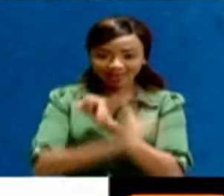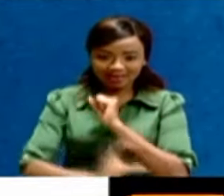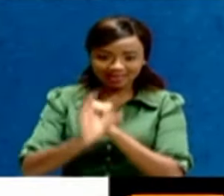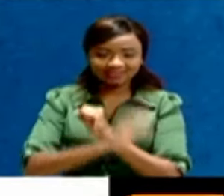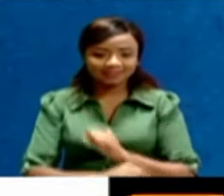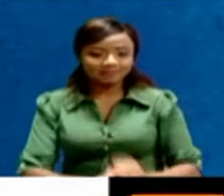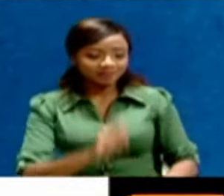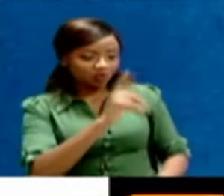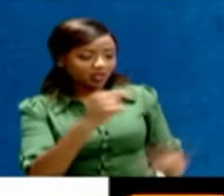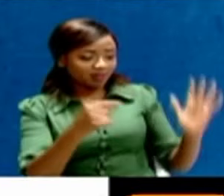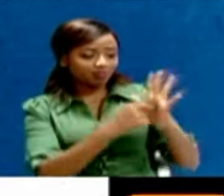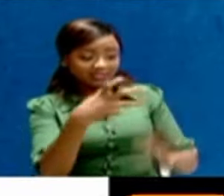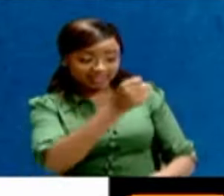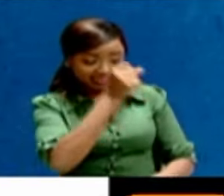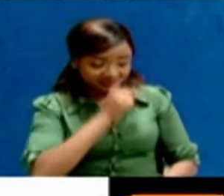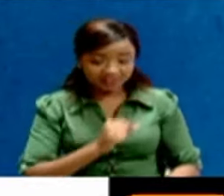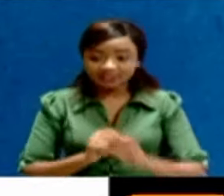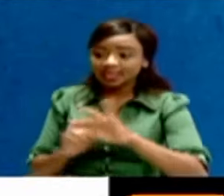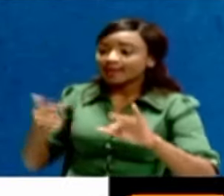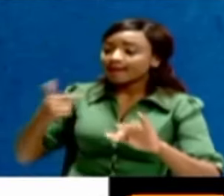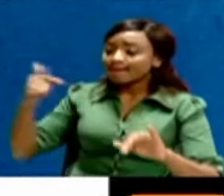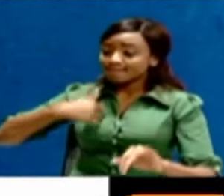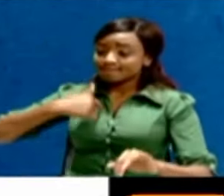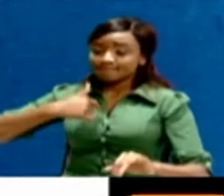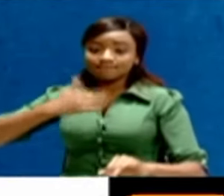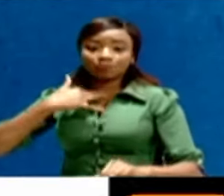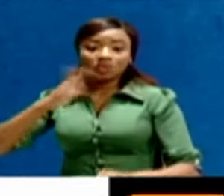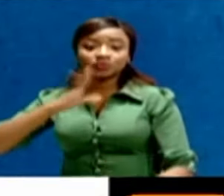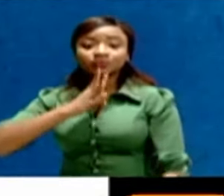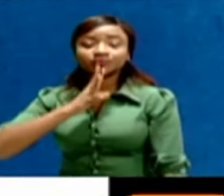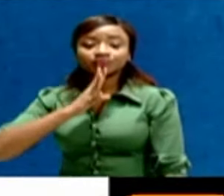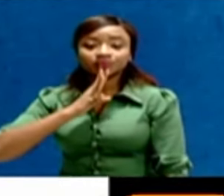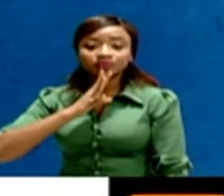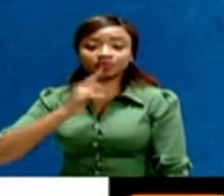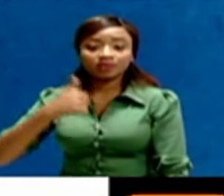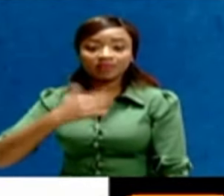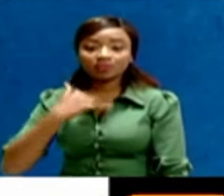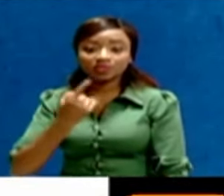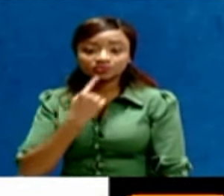your point. Can I speak? Yeah? And I believe